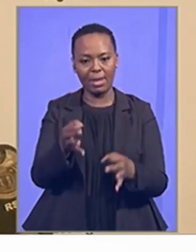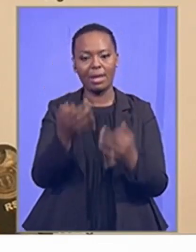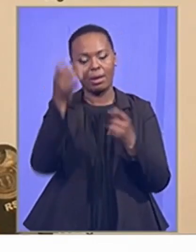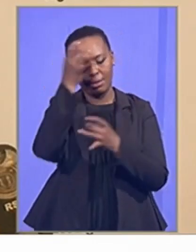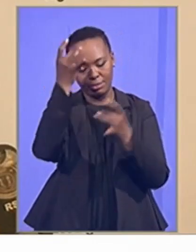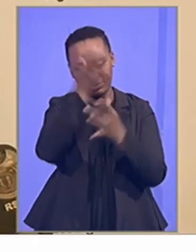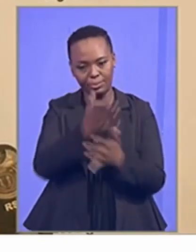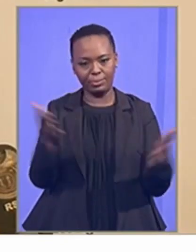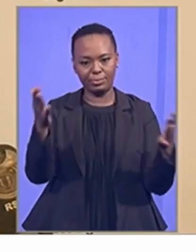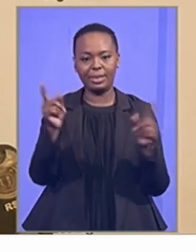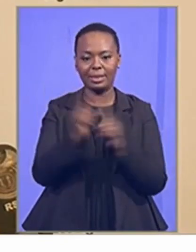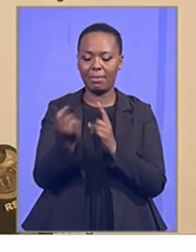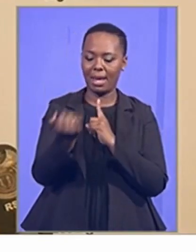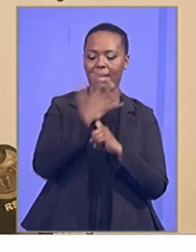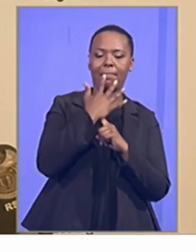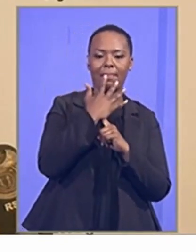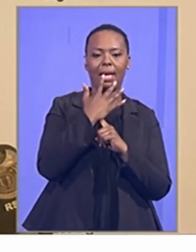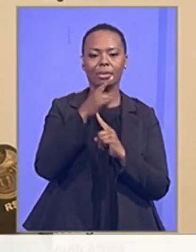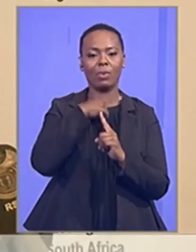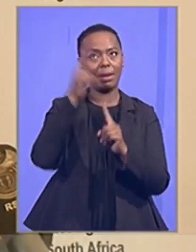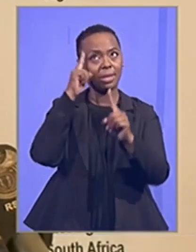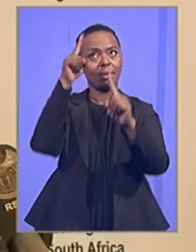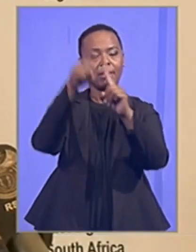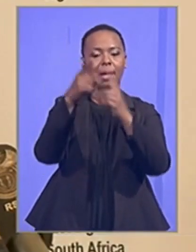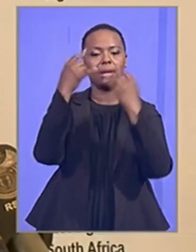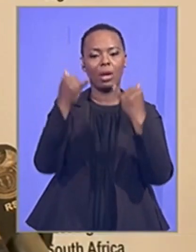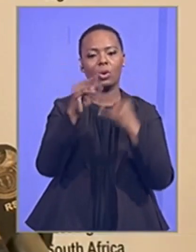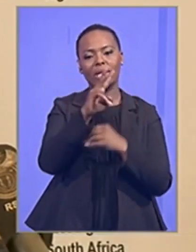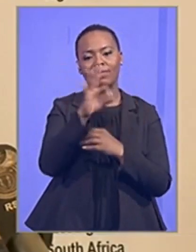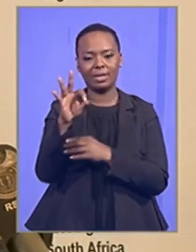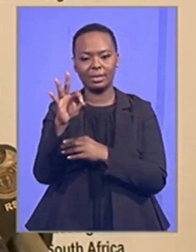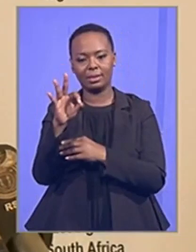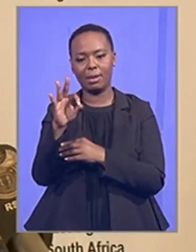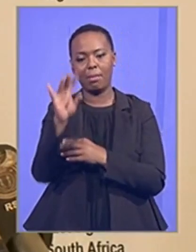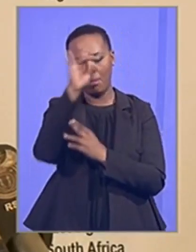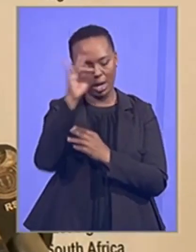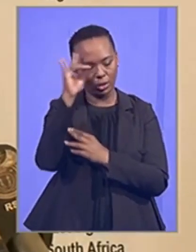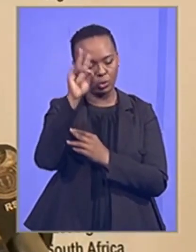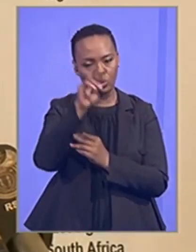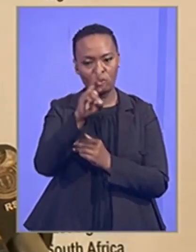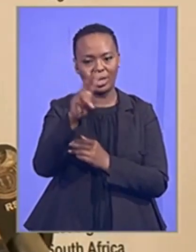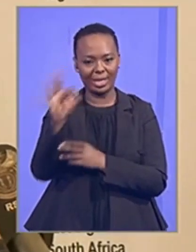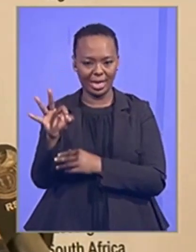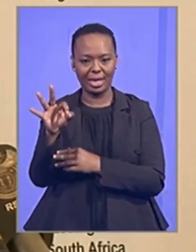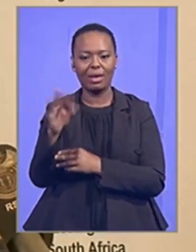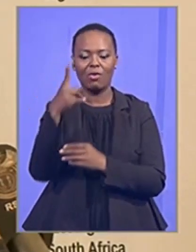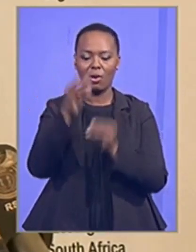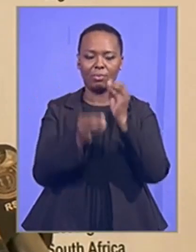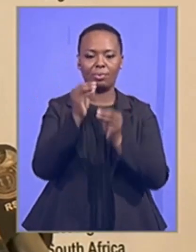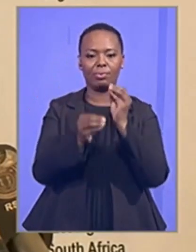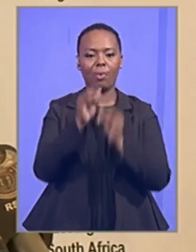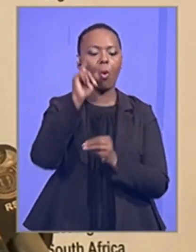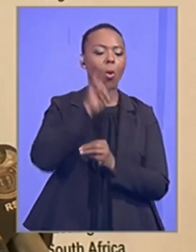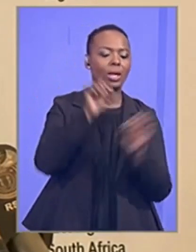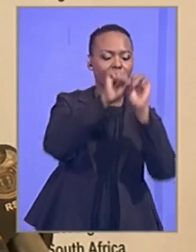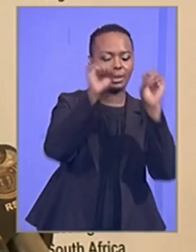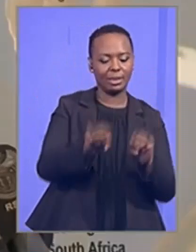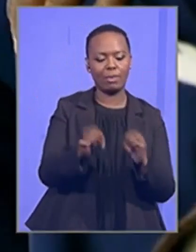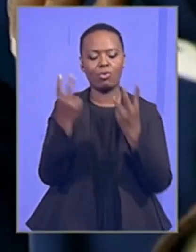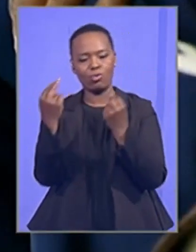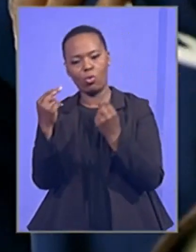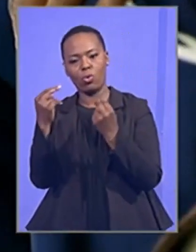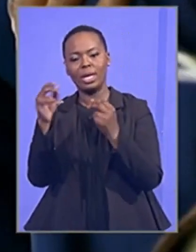affected parties of my intention to determine 31st March 2023 as the analog switch-off date and the end of dual elimination